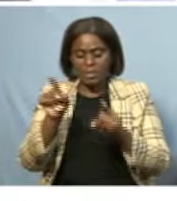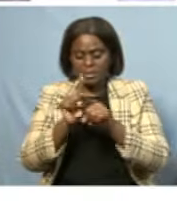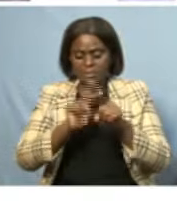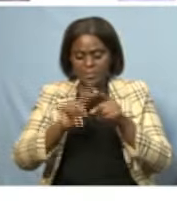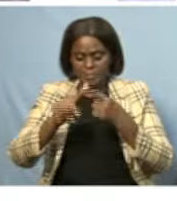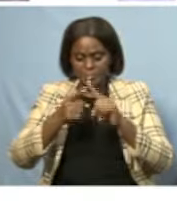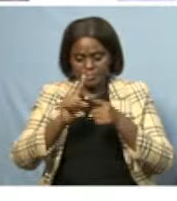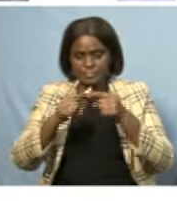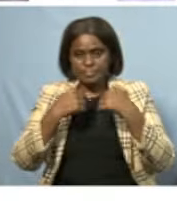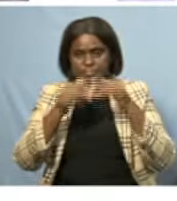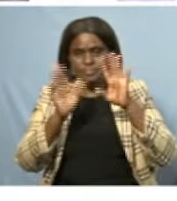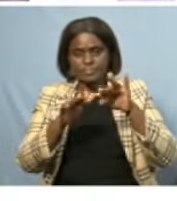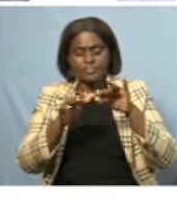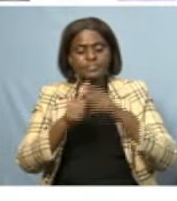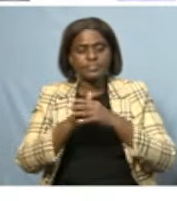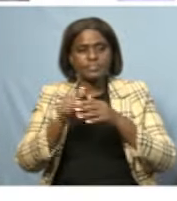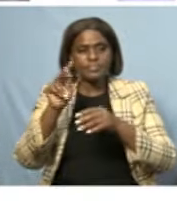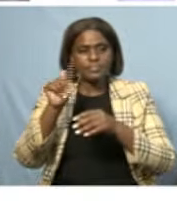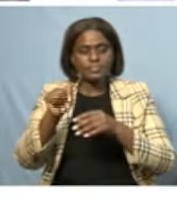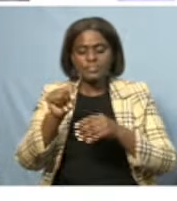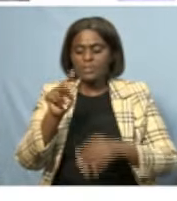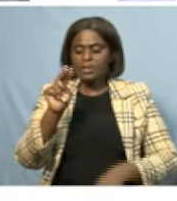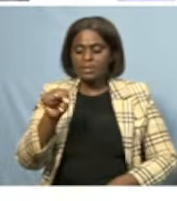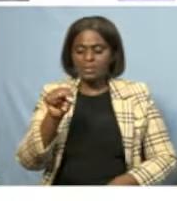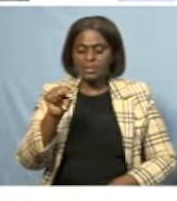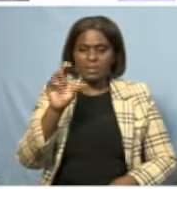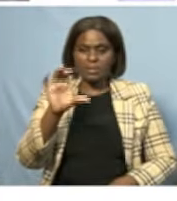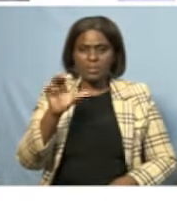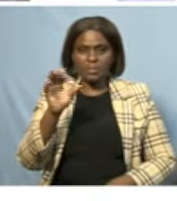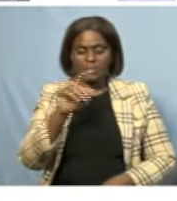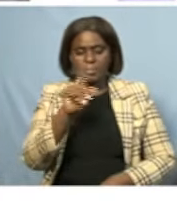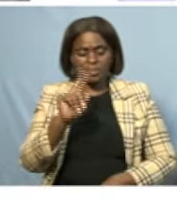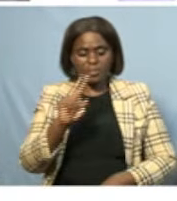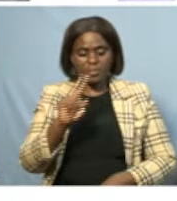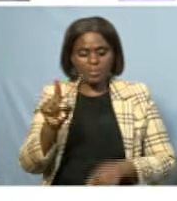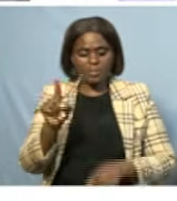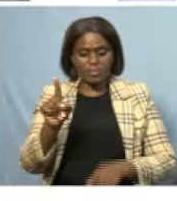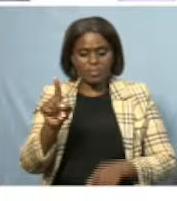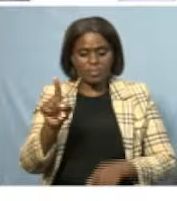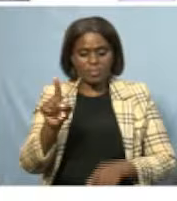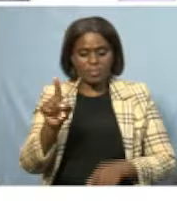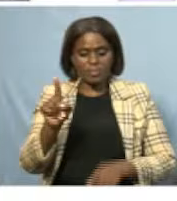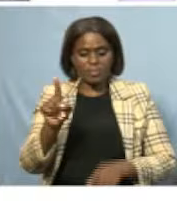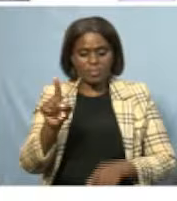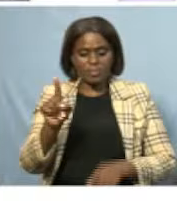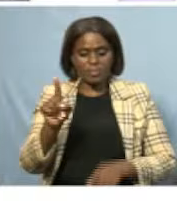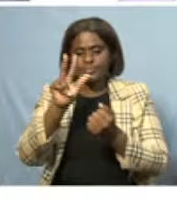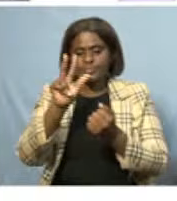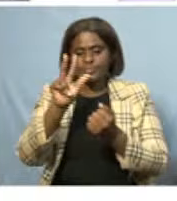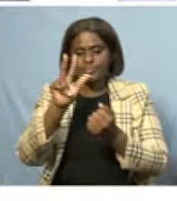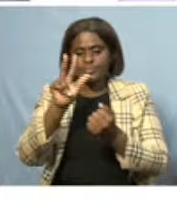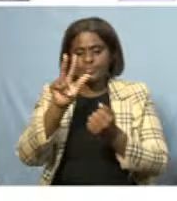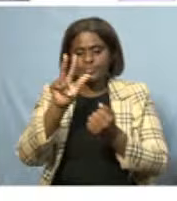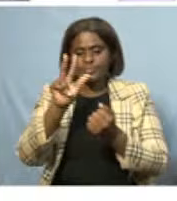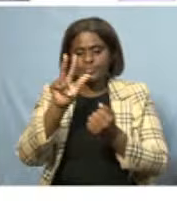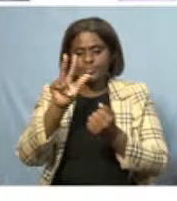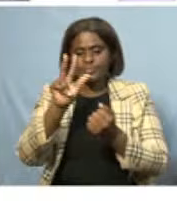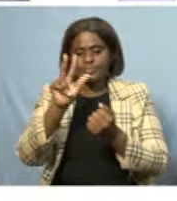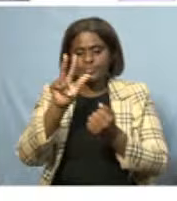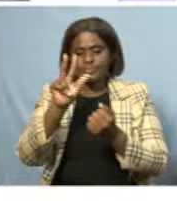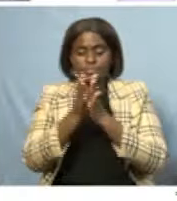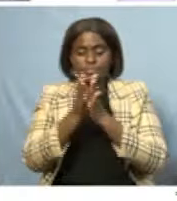actually abandoned, we have pumped in there $1.3 million so that it can